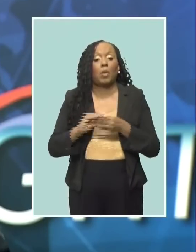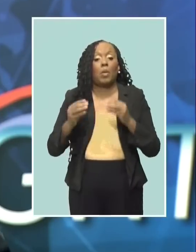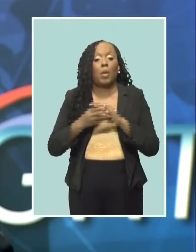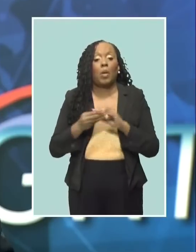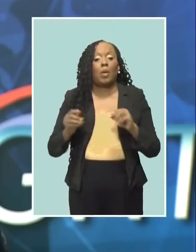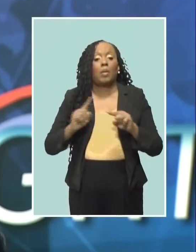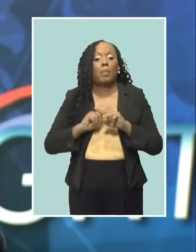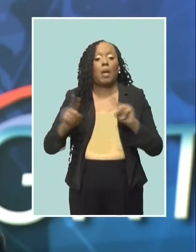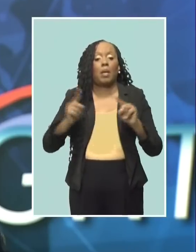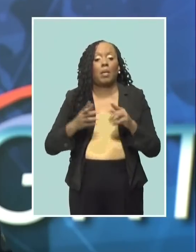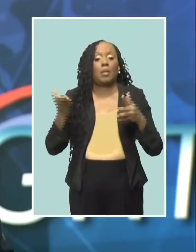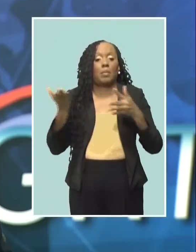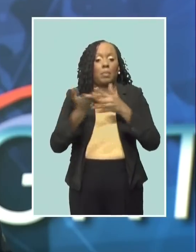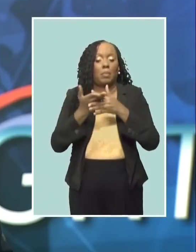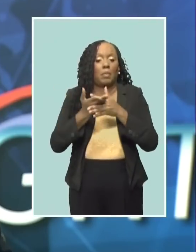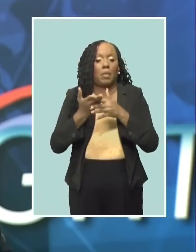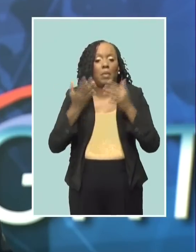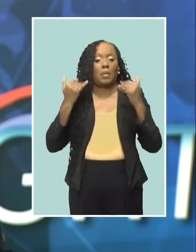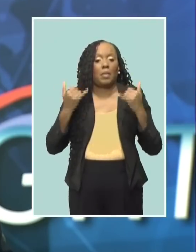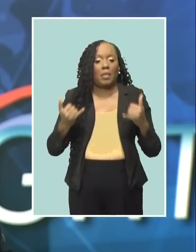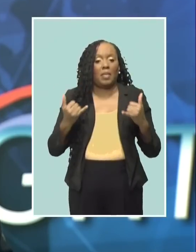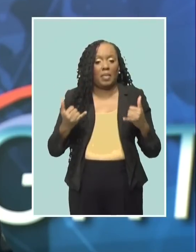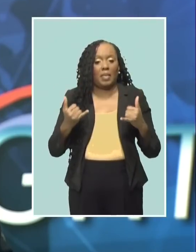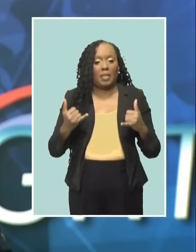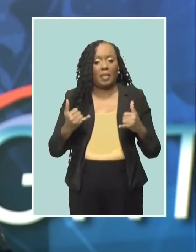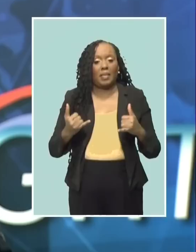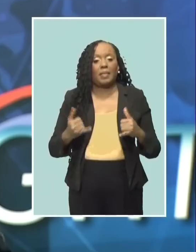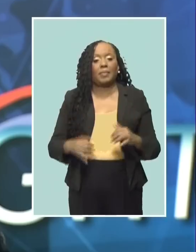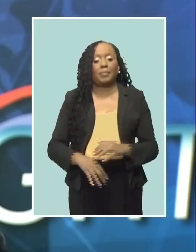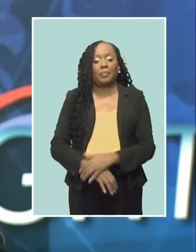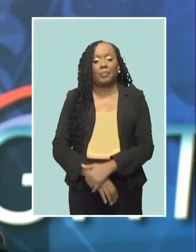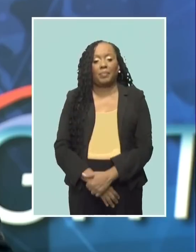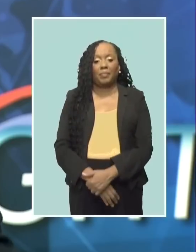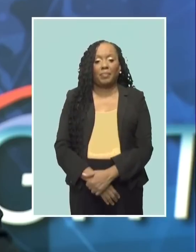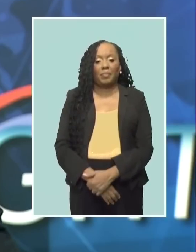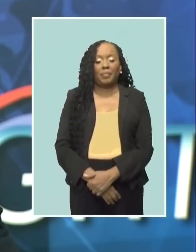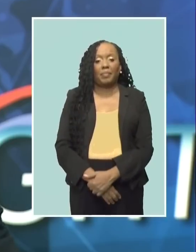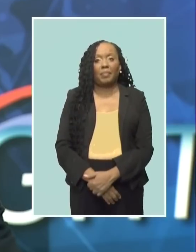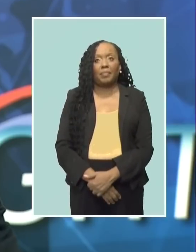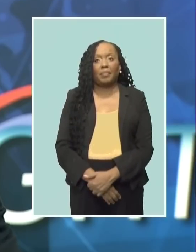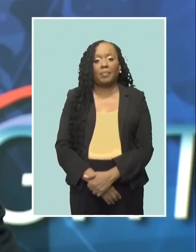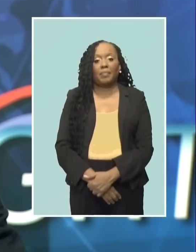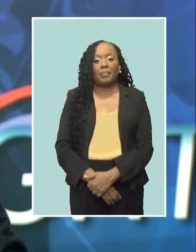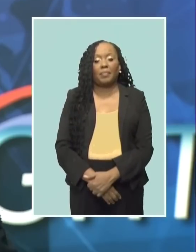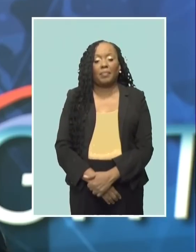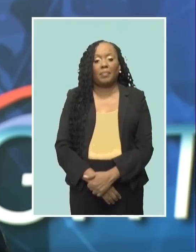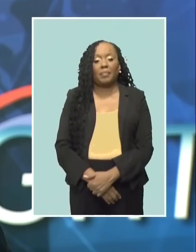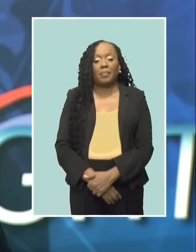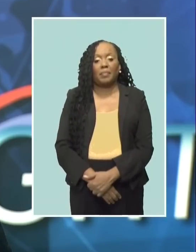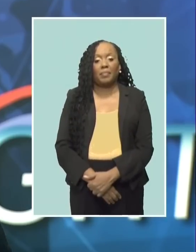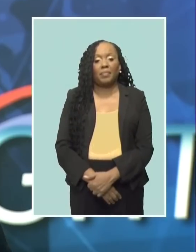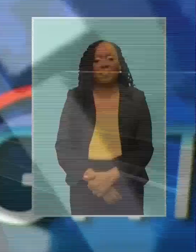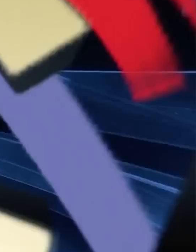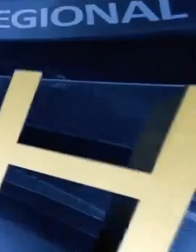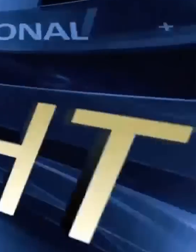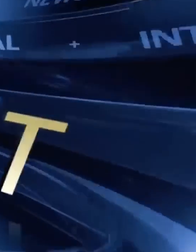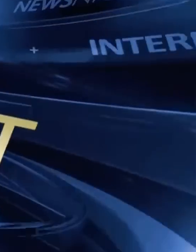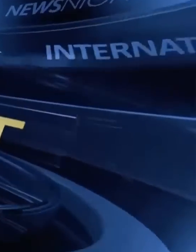to the lead planner of the BDF's National Armory Tour Rum Tasting and Services Open Day.